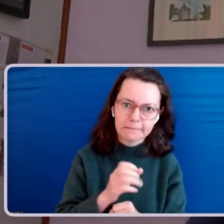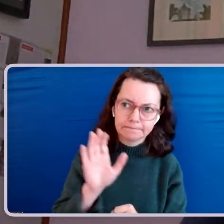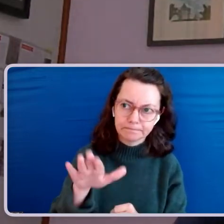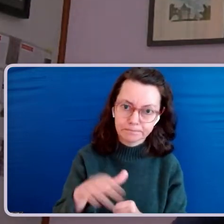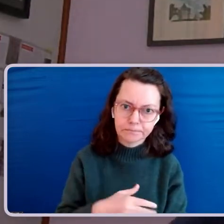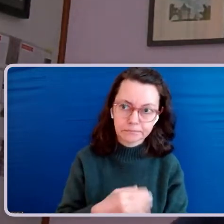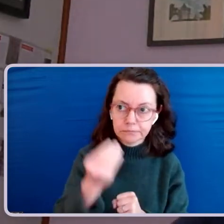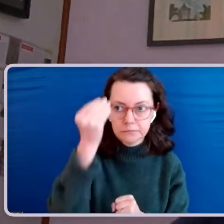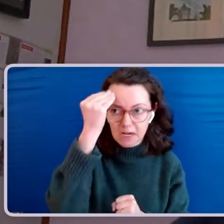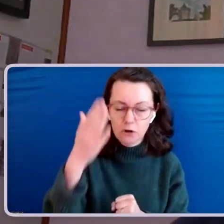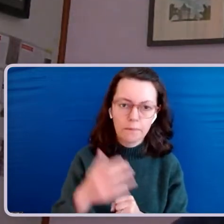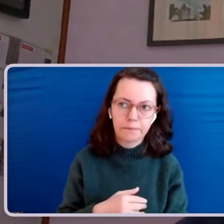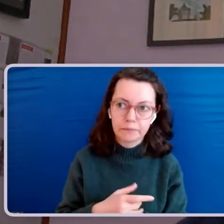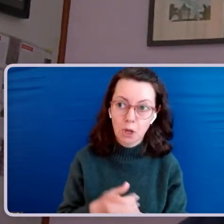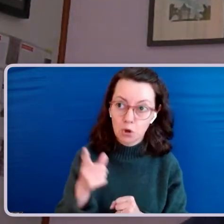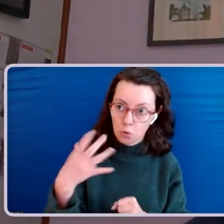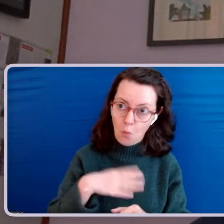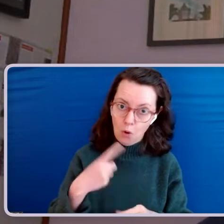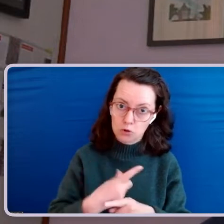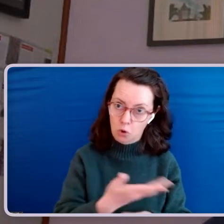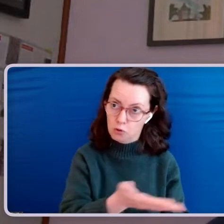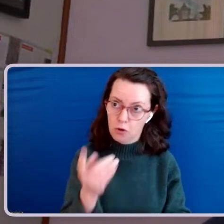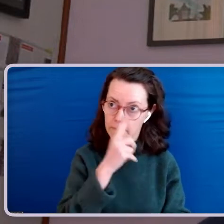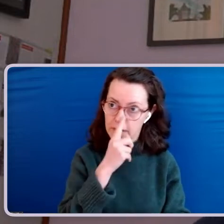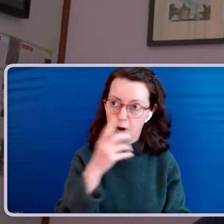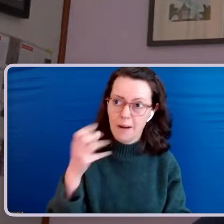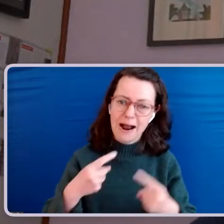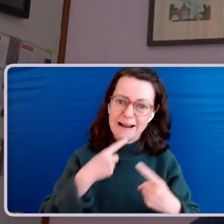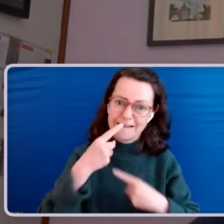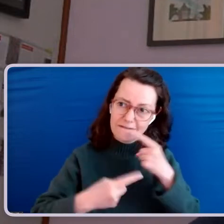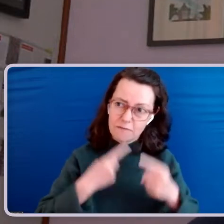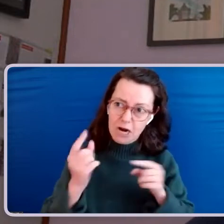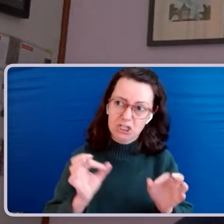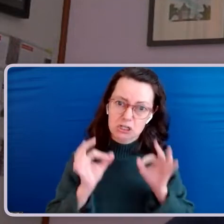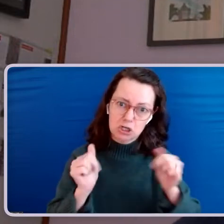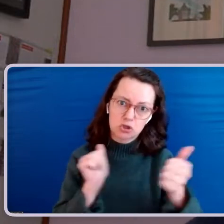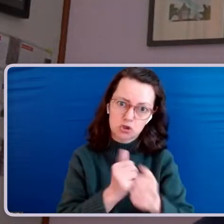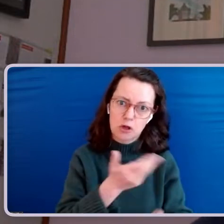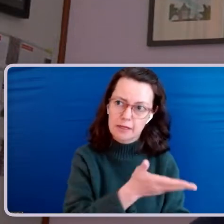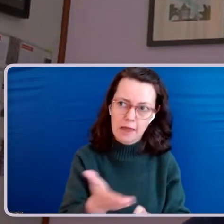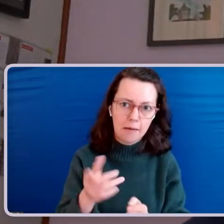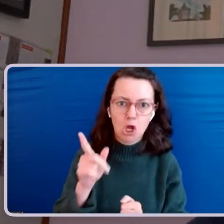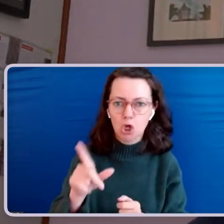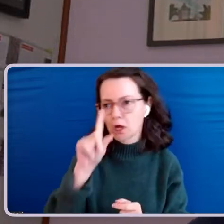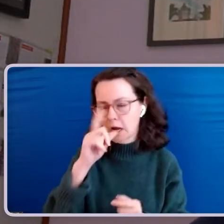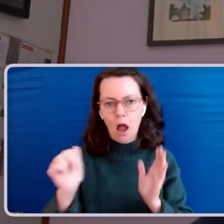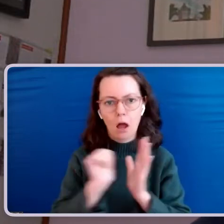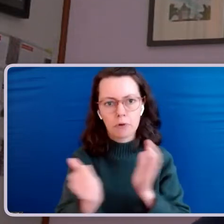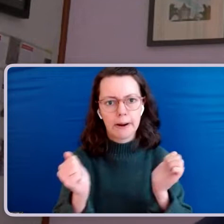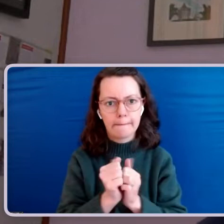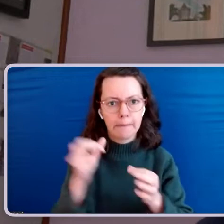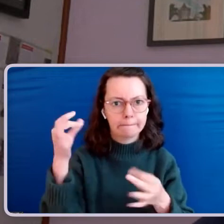processes about information flow and better communication of messages through various